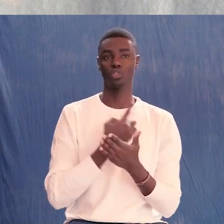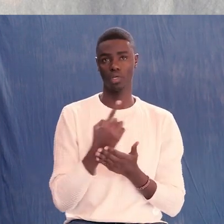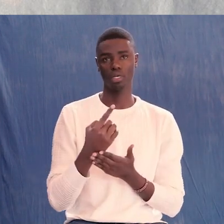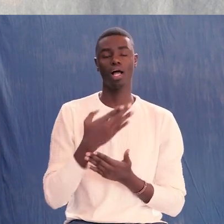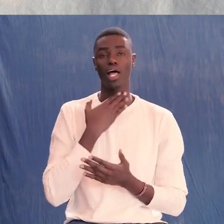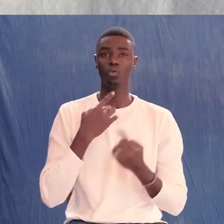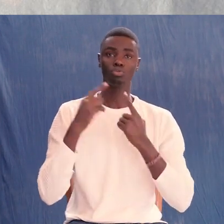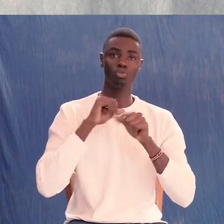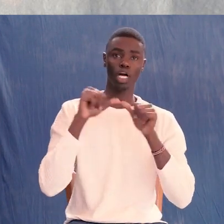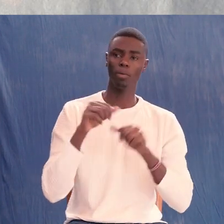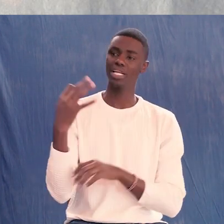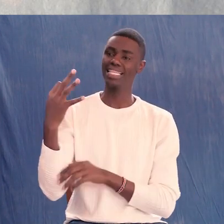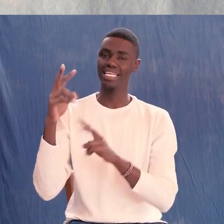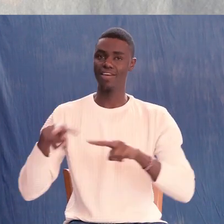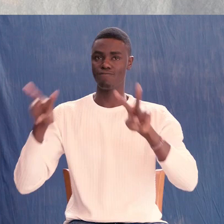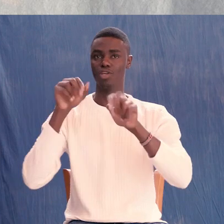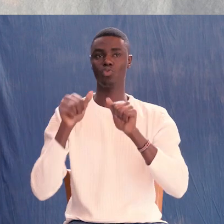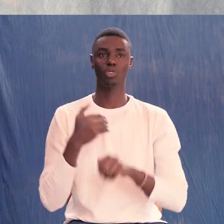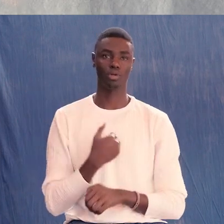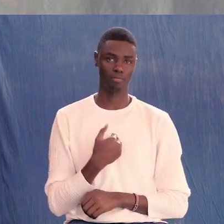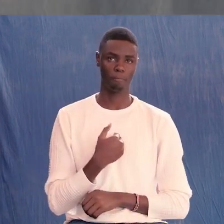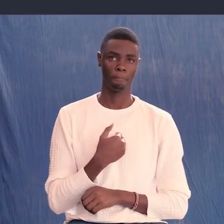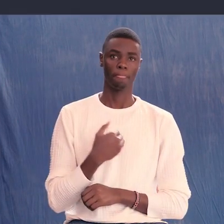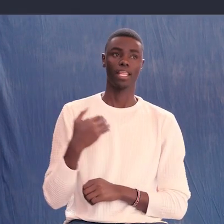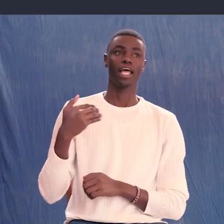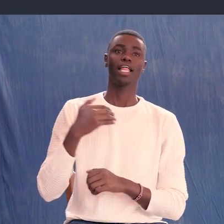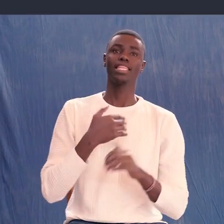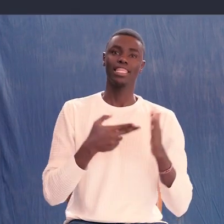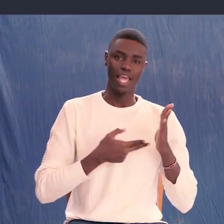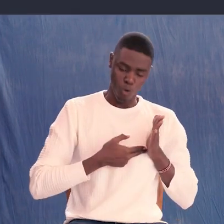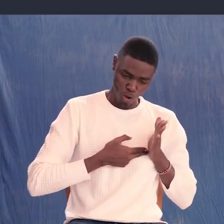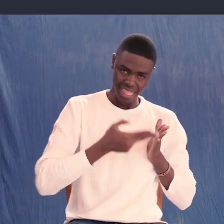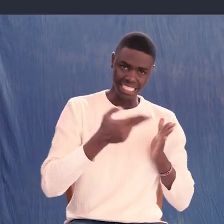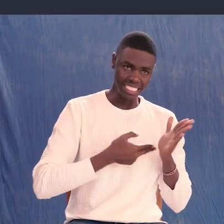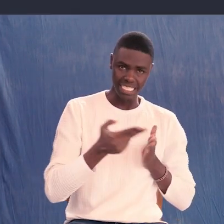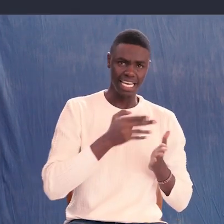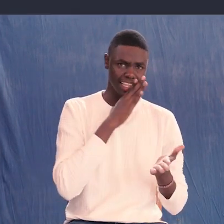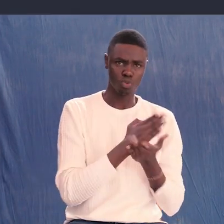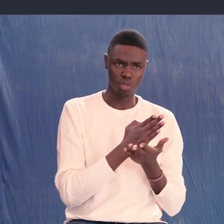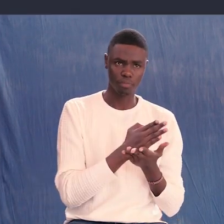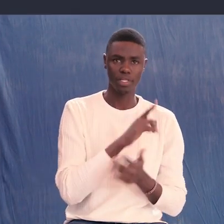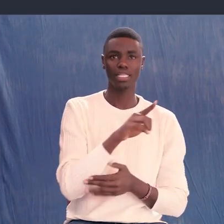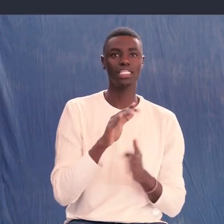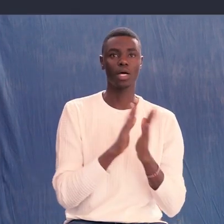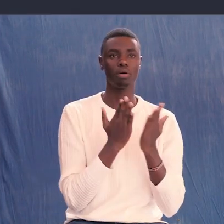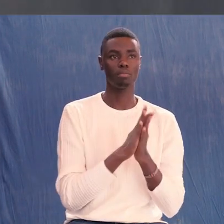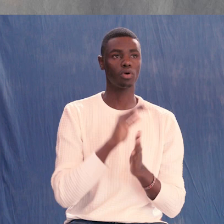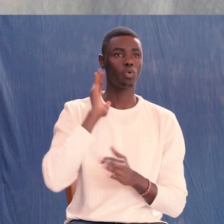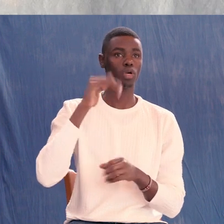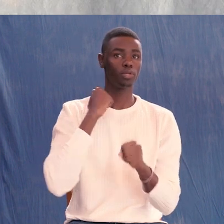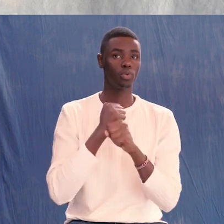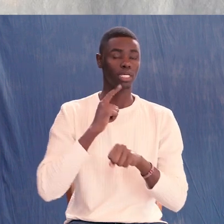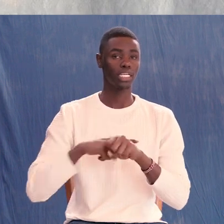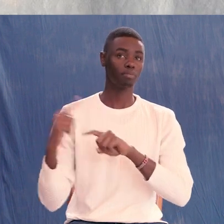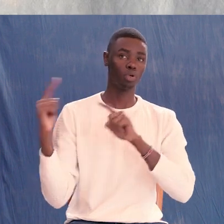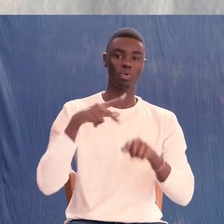just wanted to talk about three values that we have. There's authenticity and this is our booklet that you'll be doing when you come